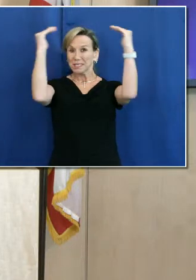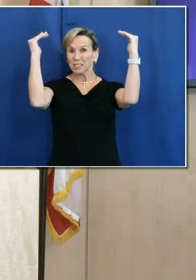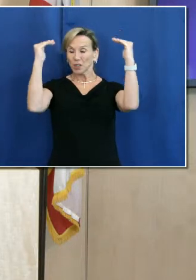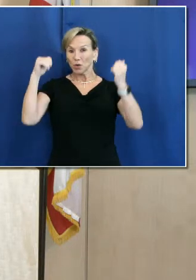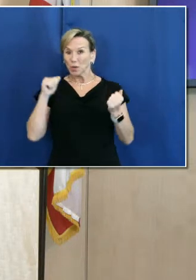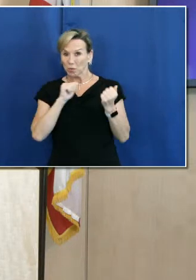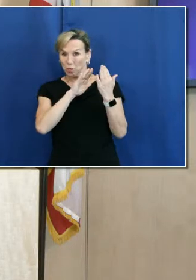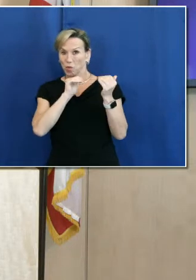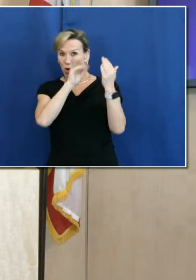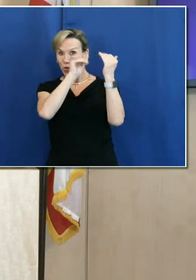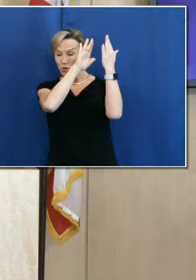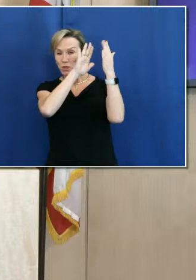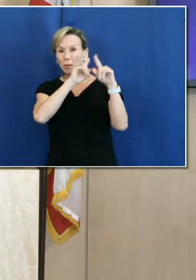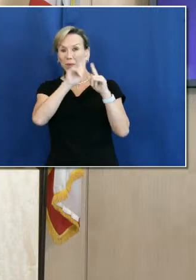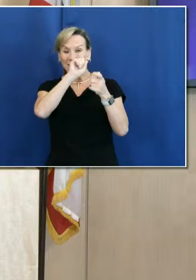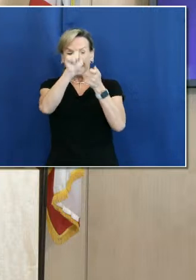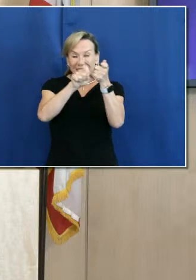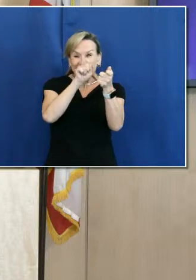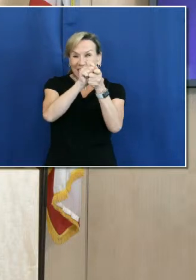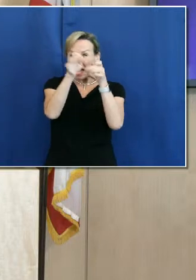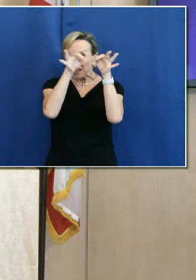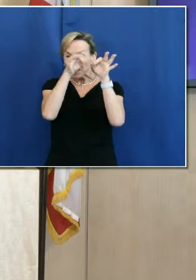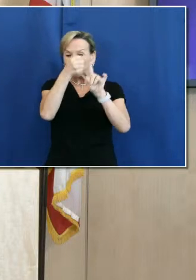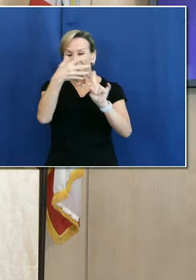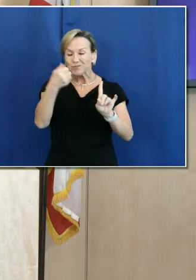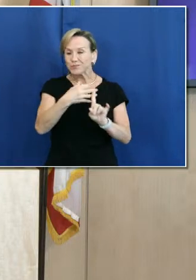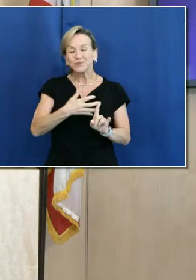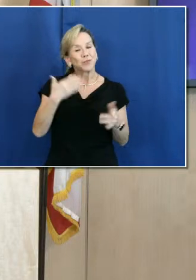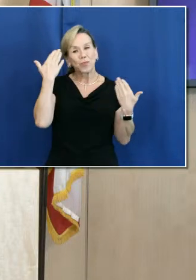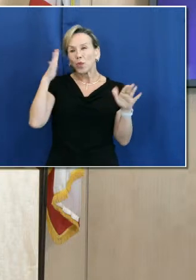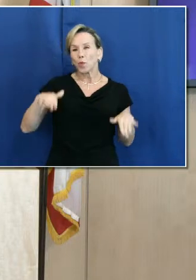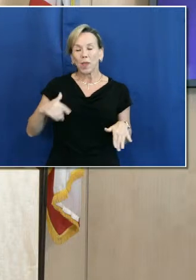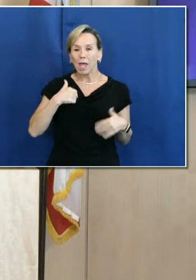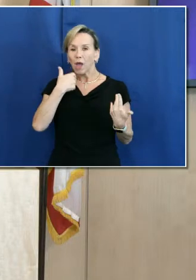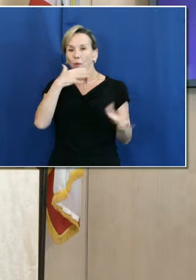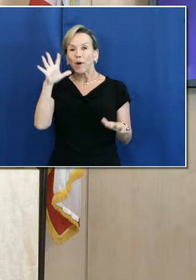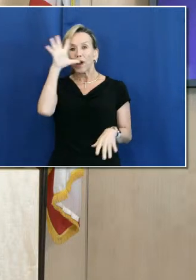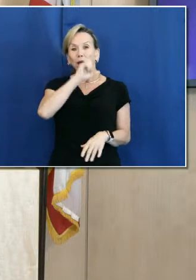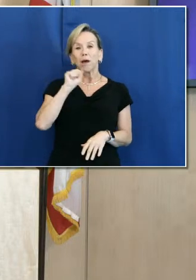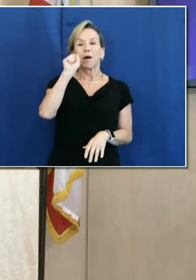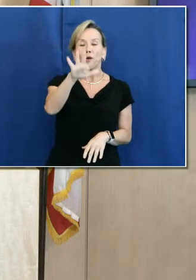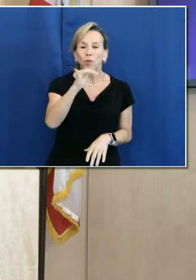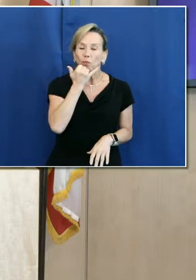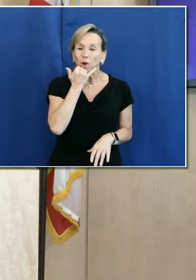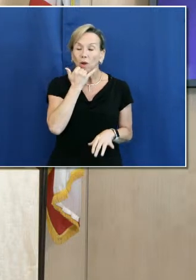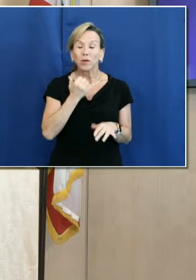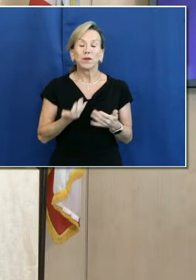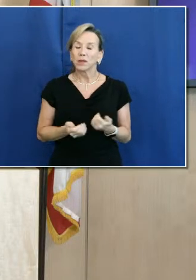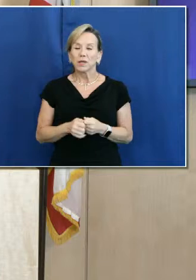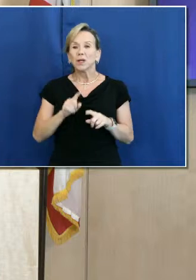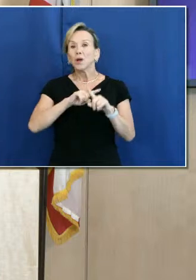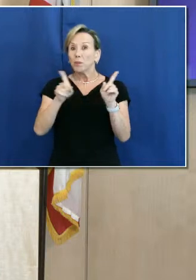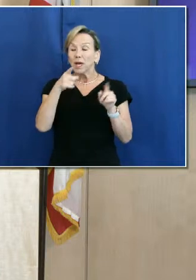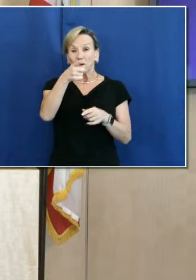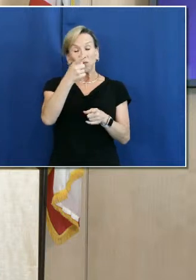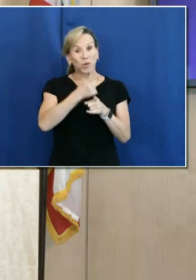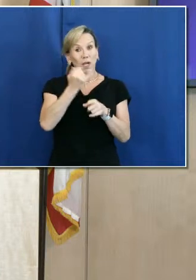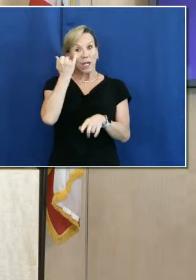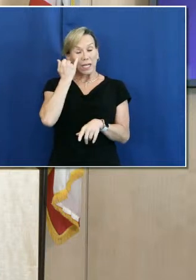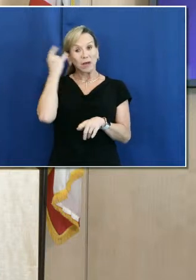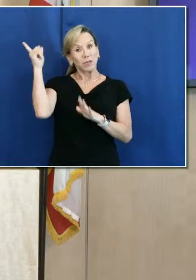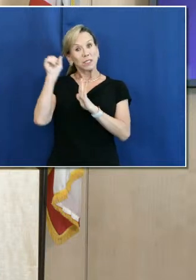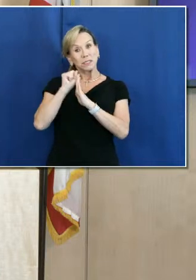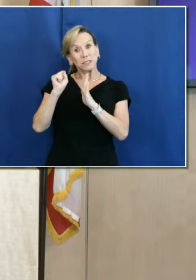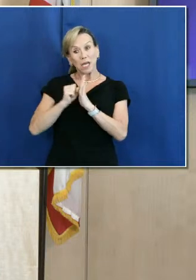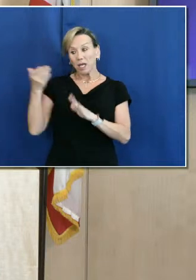those clear guidelines, so I don't want to speculate here, but you're absolutely correct. If the state does propose something,